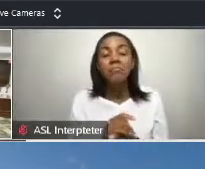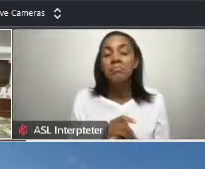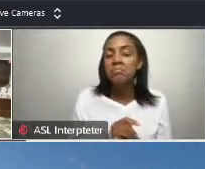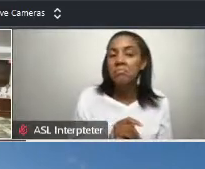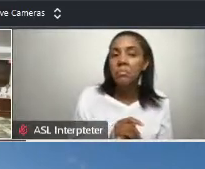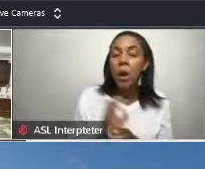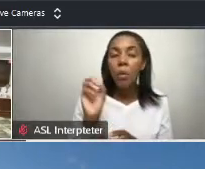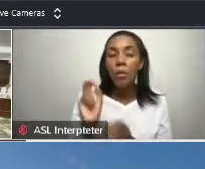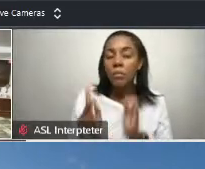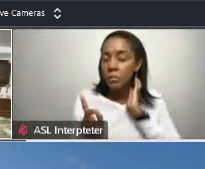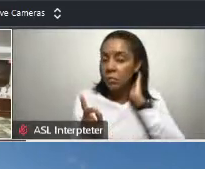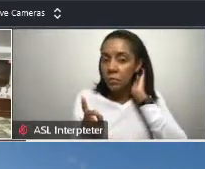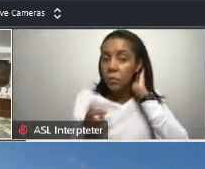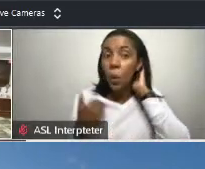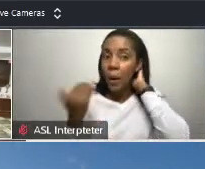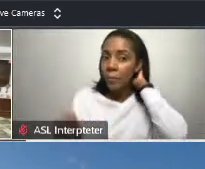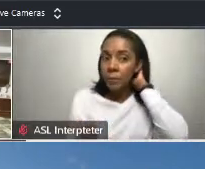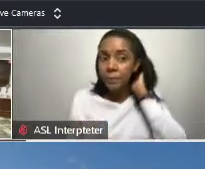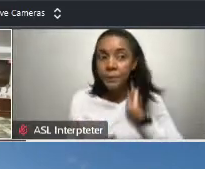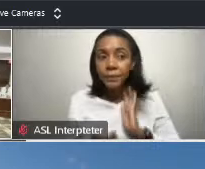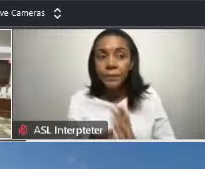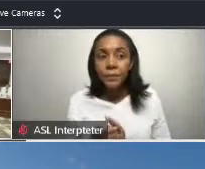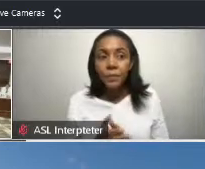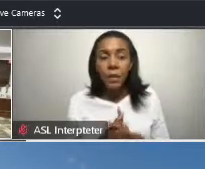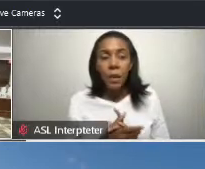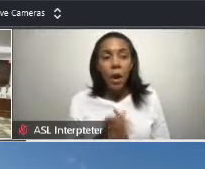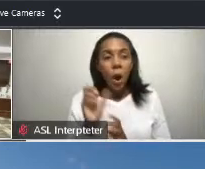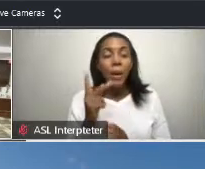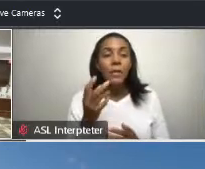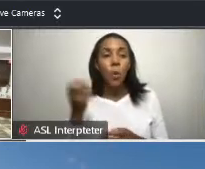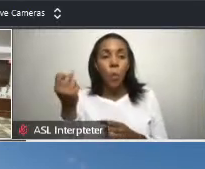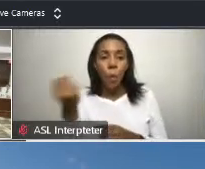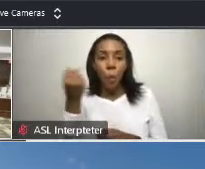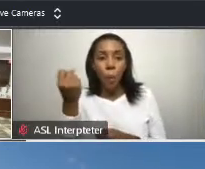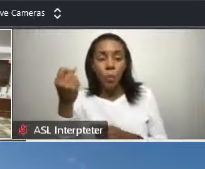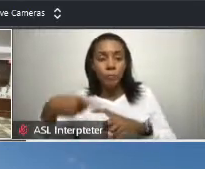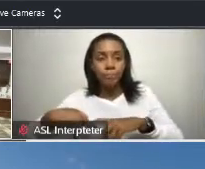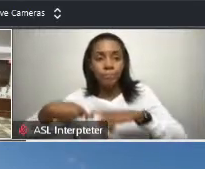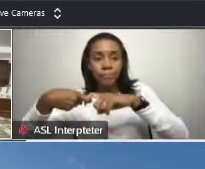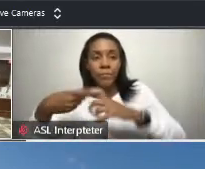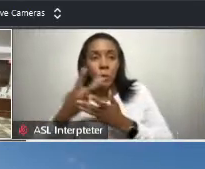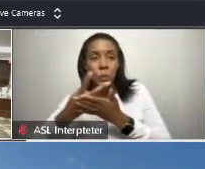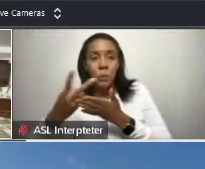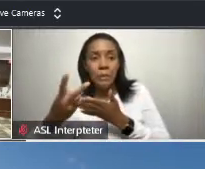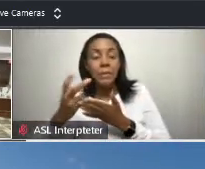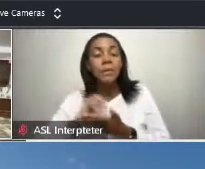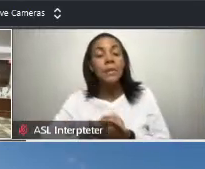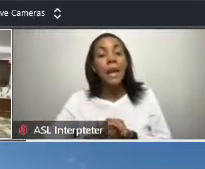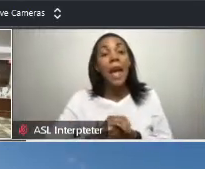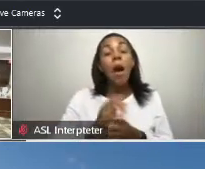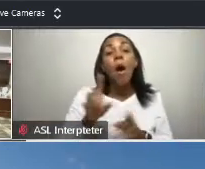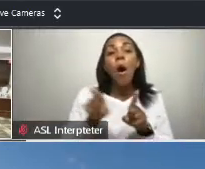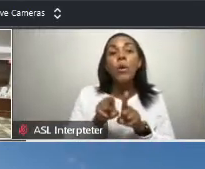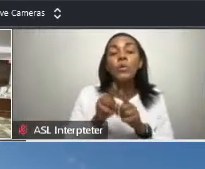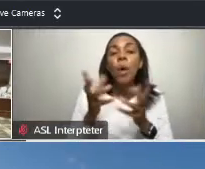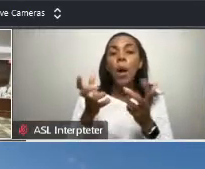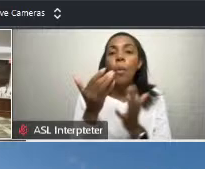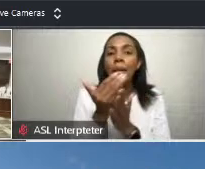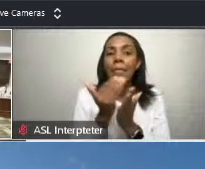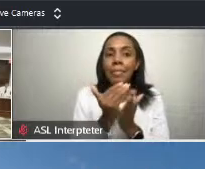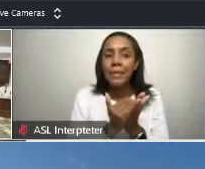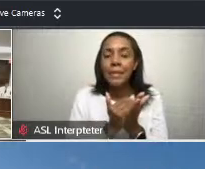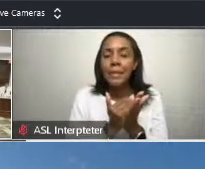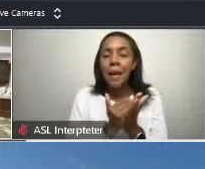item, Okay, go ahead. this item be held for 2 weeks. Okay, and then, you know, in addition to that, I would like a list of the properties that this